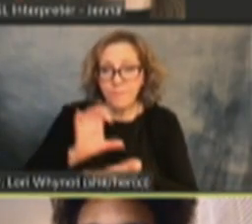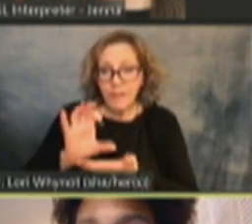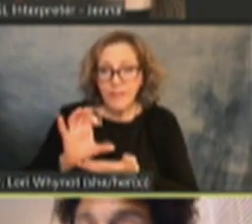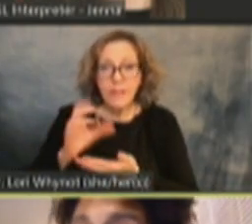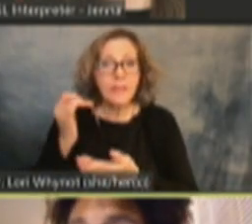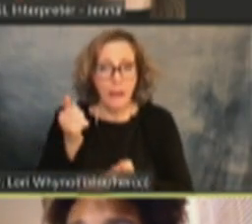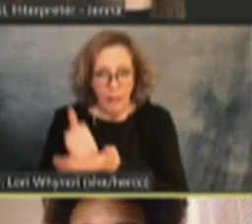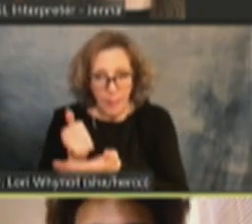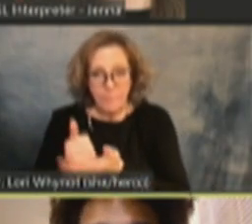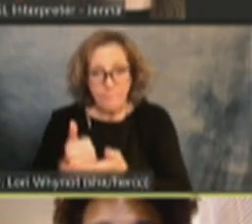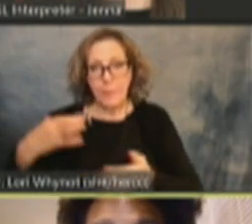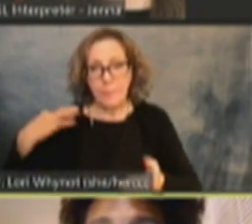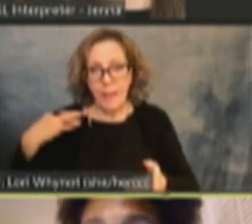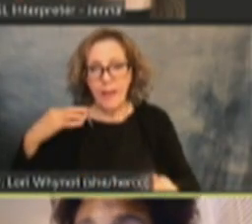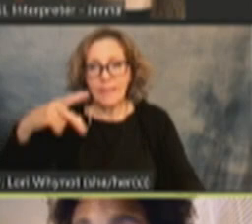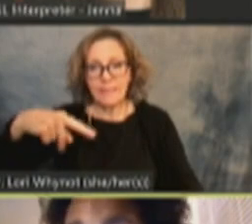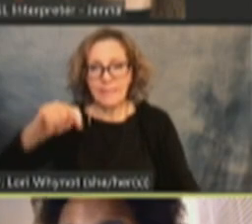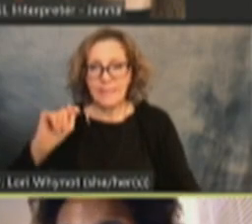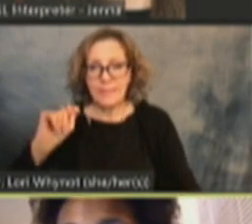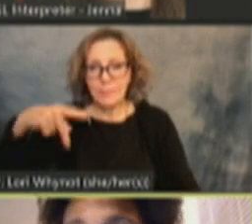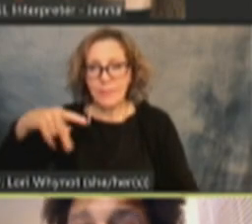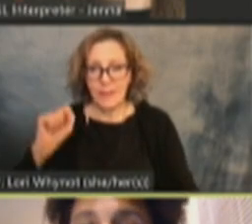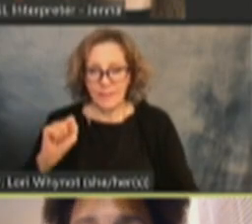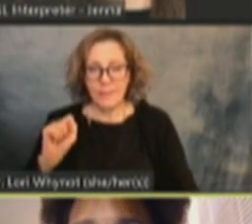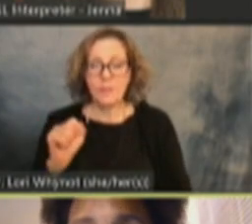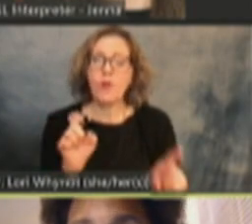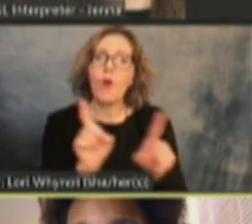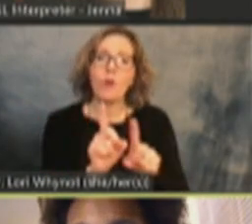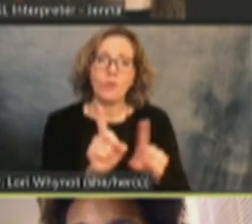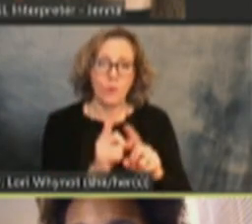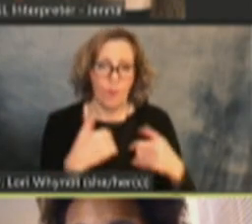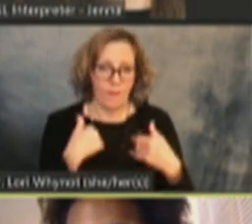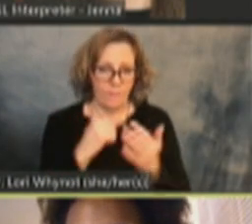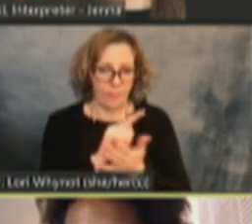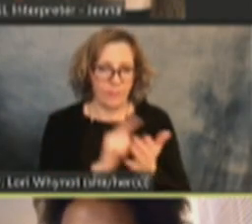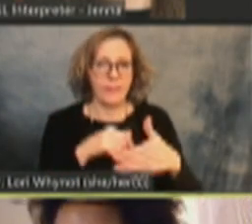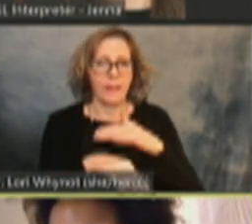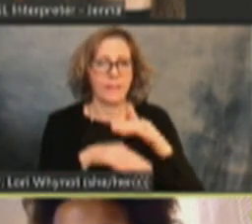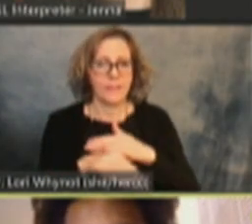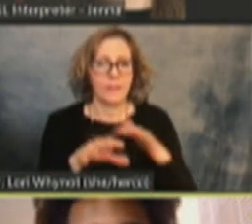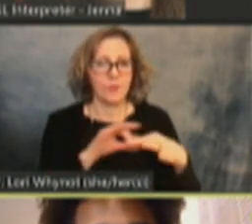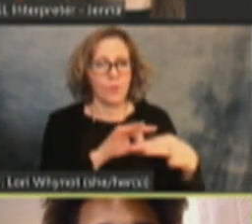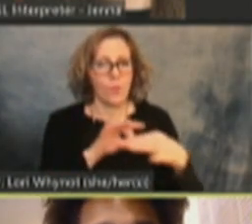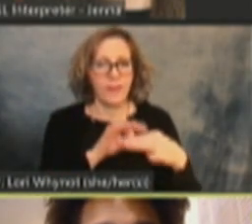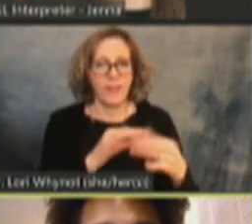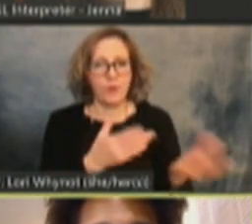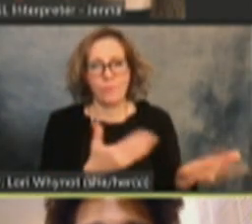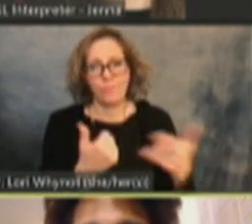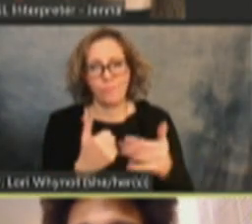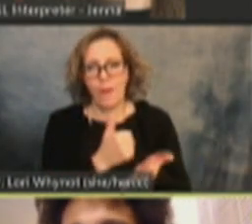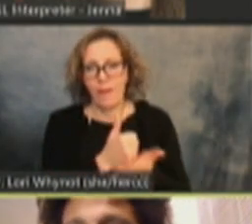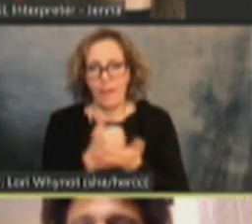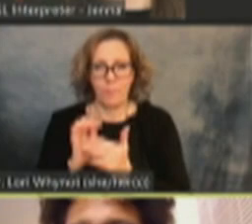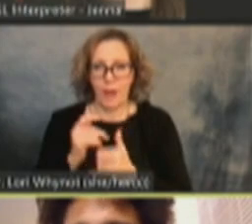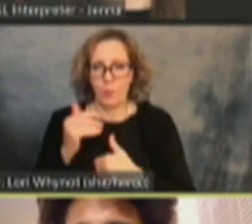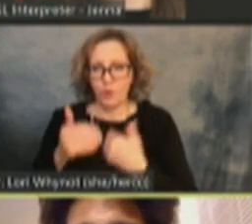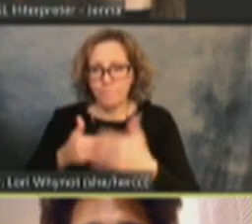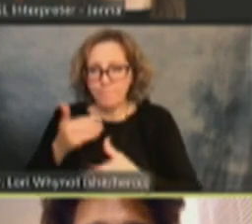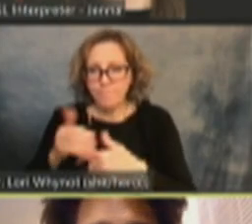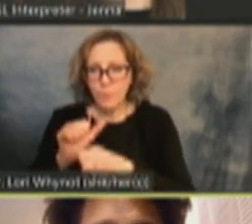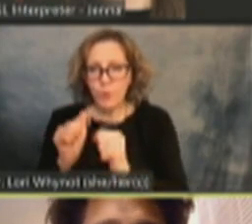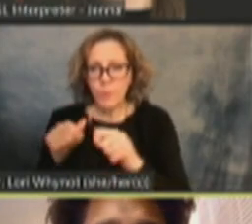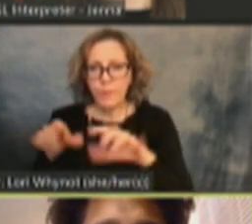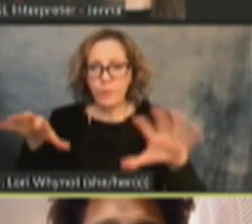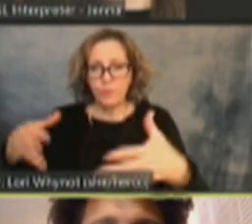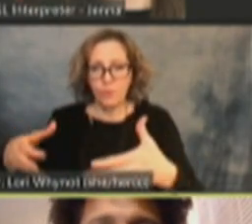example. And we've also hired a legal access coordinator to support in this effort. And another thing that I'll